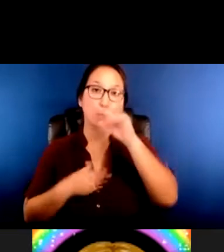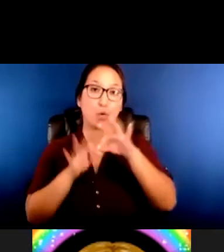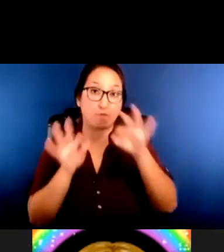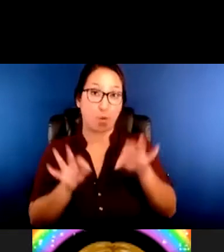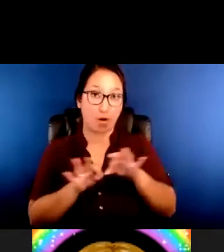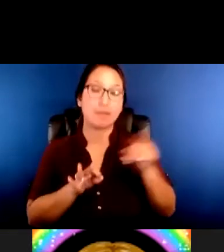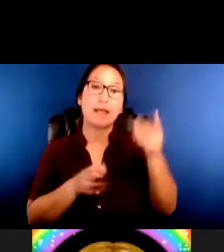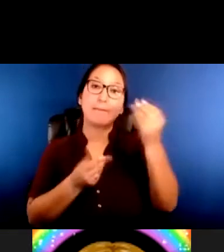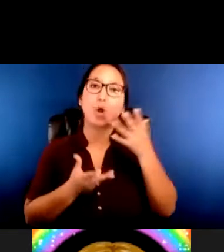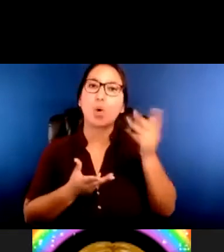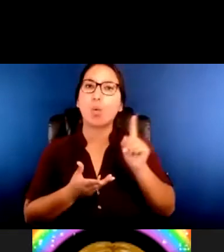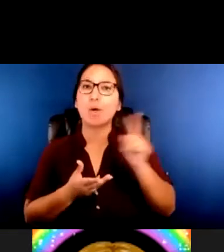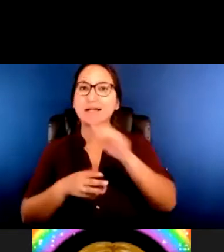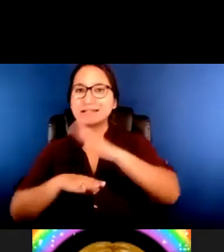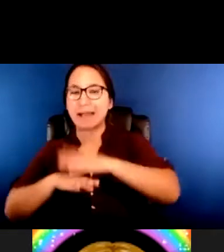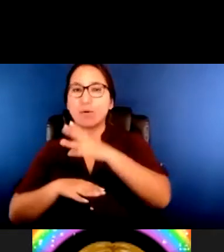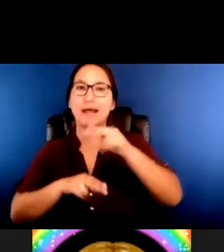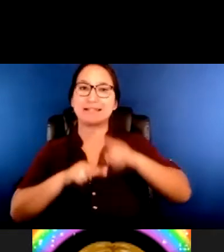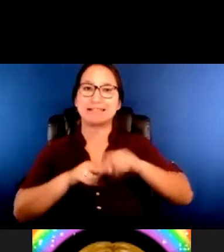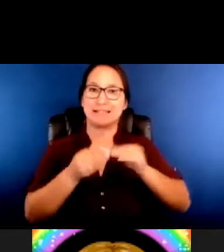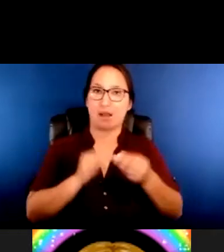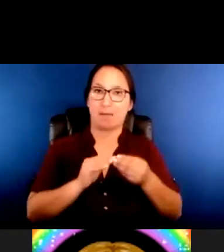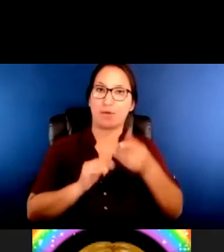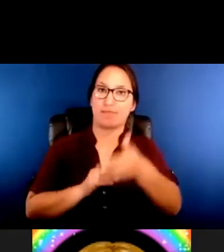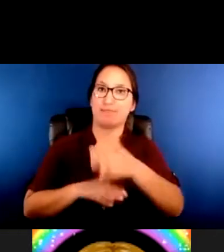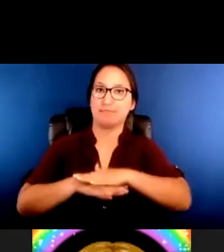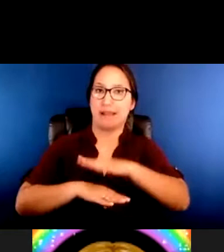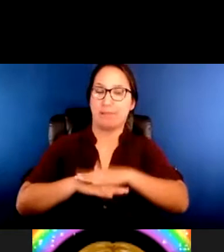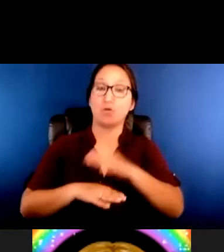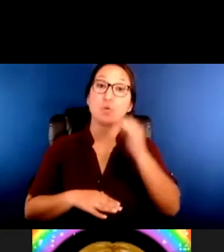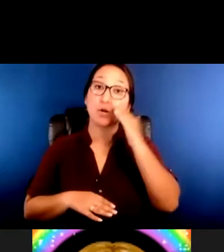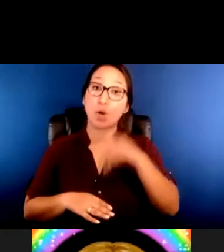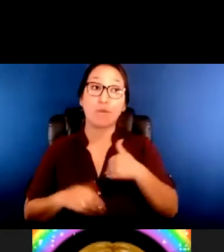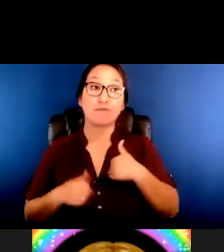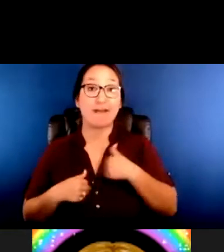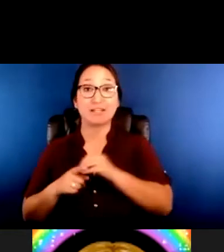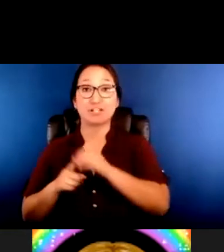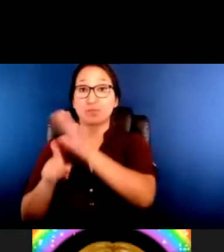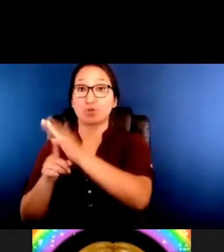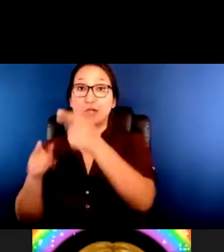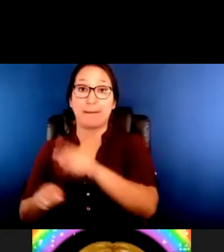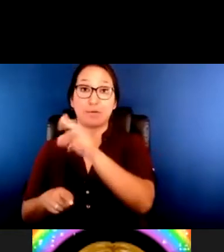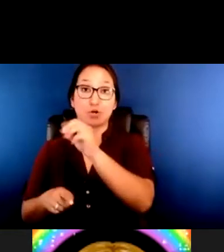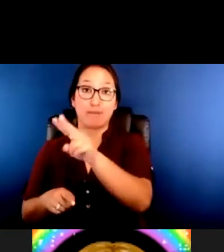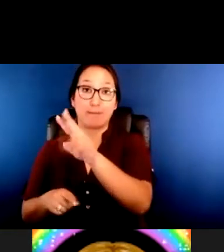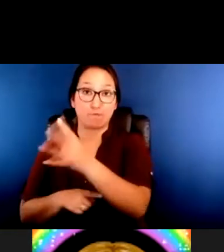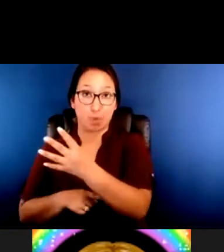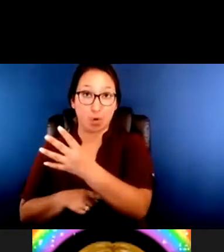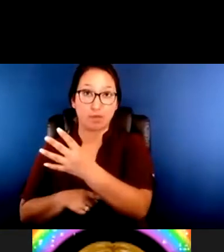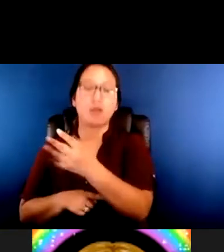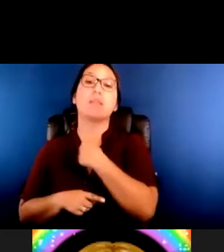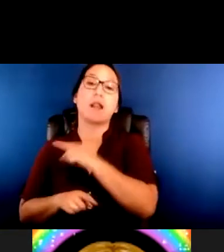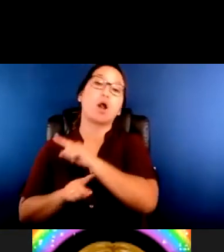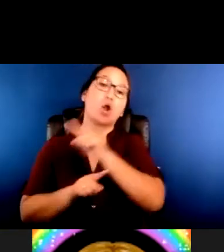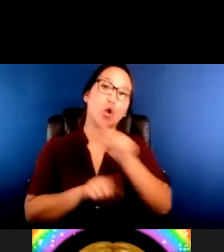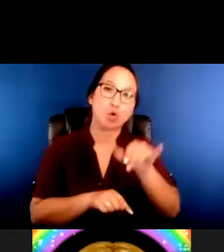and what seat number at that table. And so if I know if I had an exposure on, say, November the 4th, then I can go to that data and I can run a